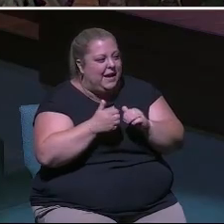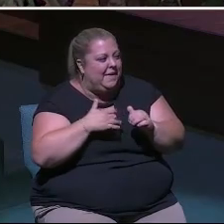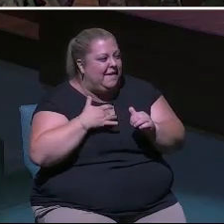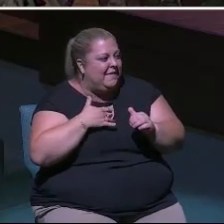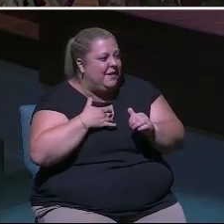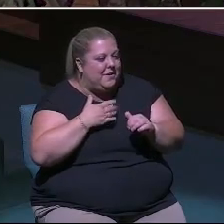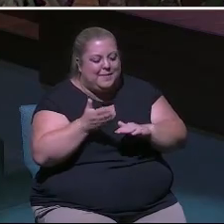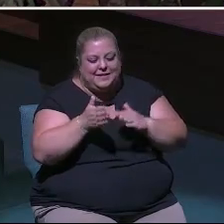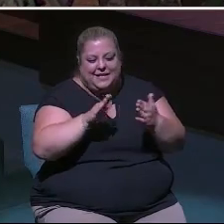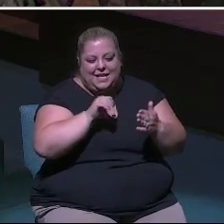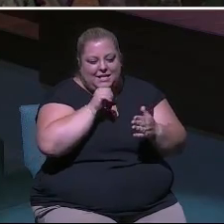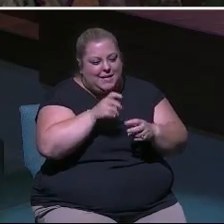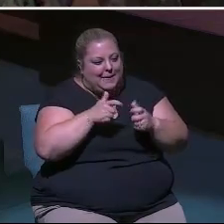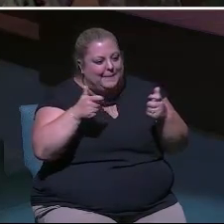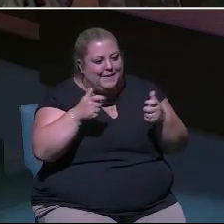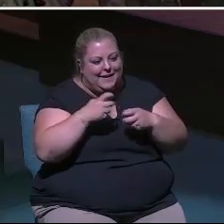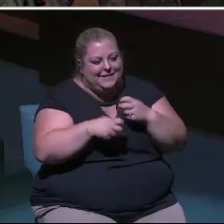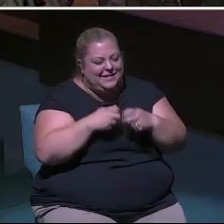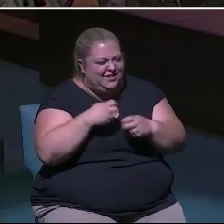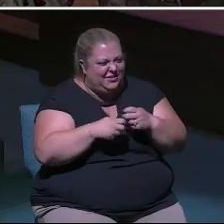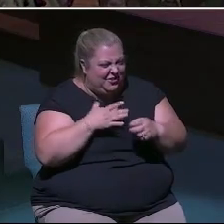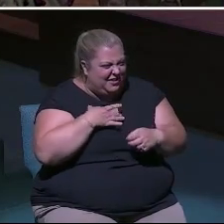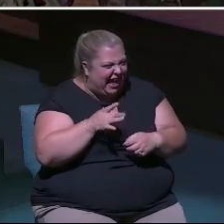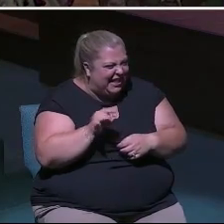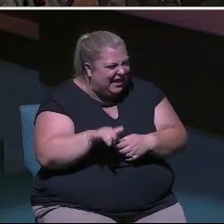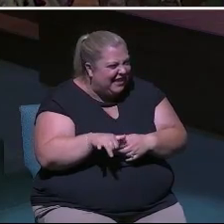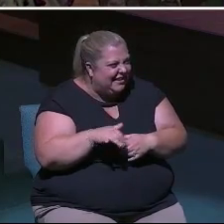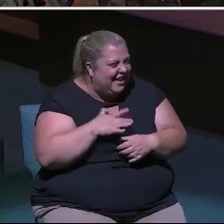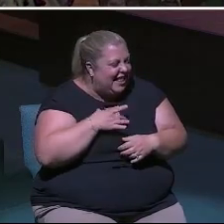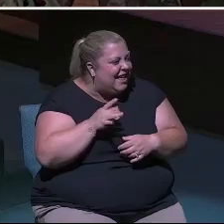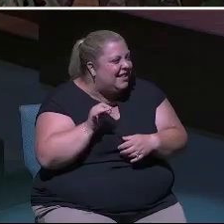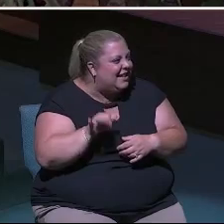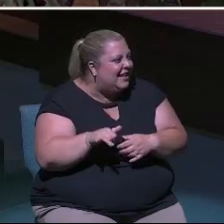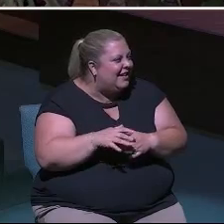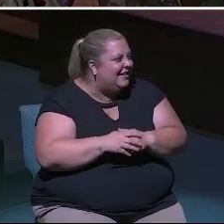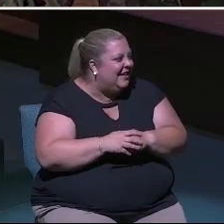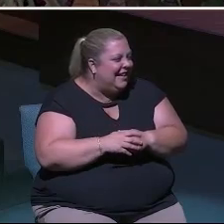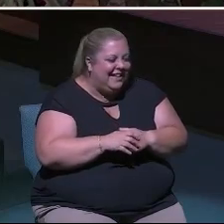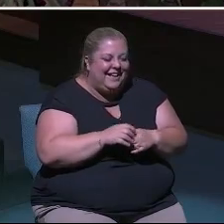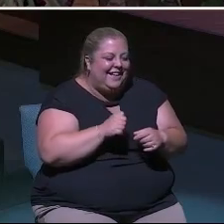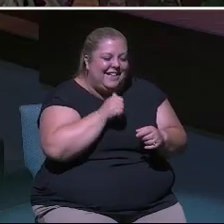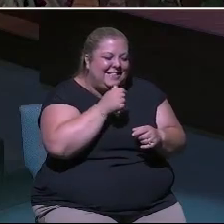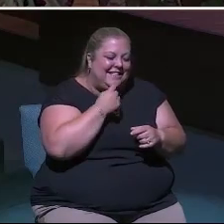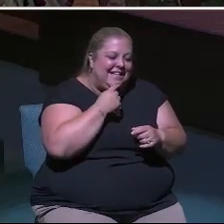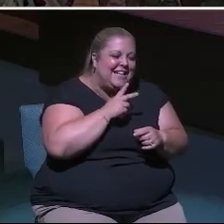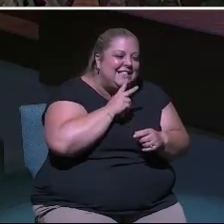deal. Woo, I like that. Don't you like that? Now, I didn't say I sang it good, but don't you like the song?